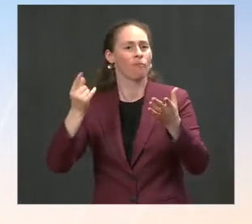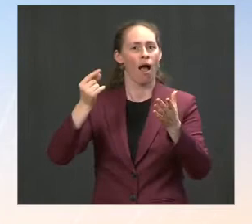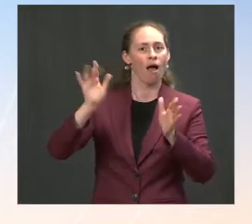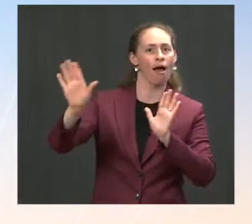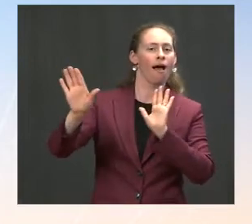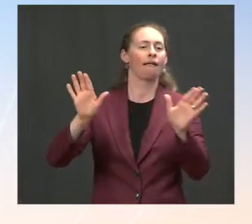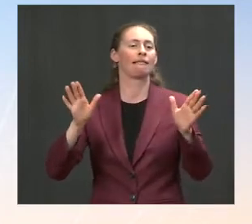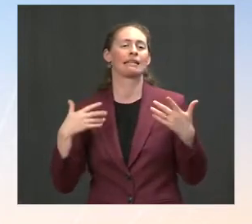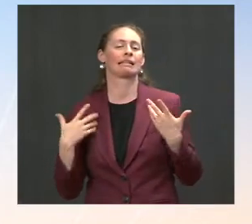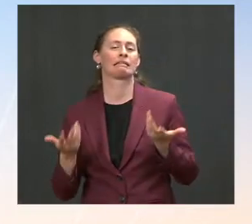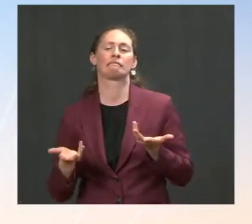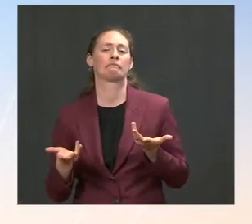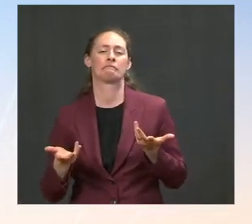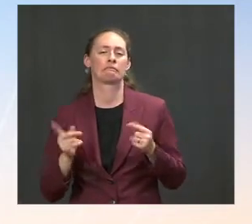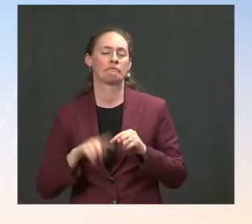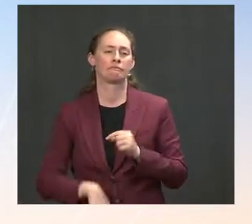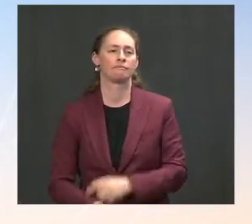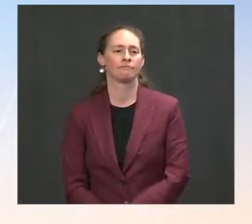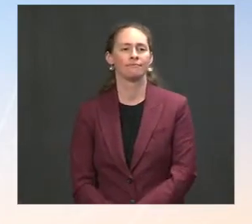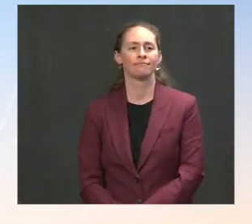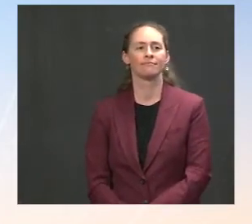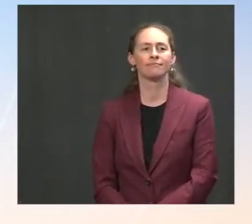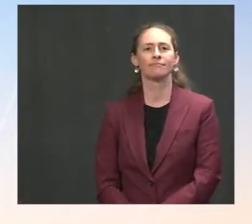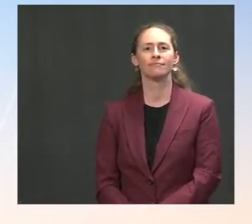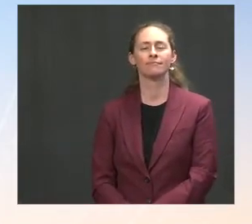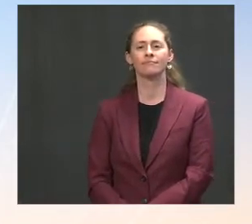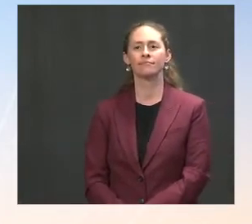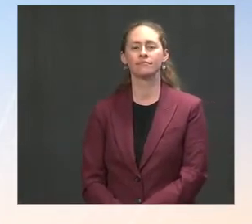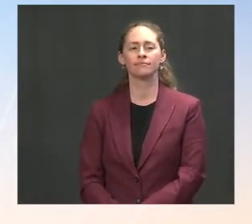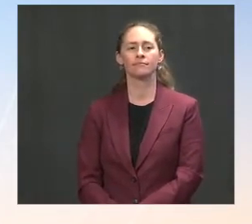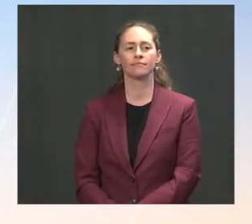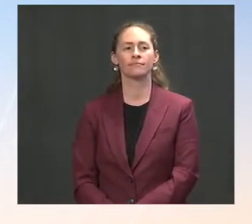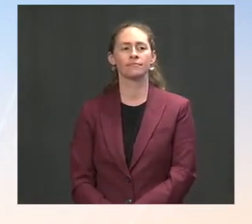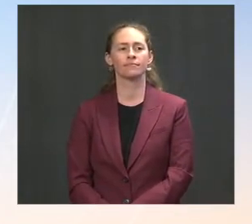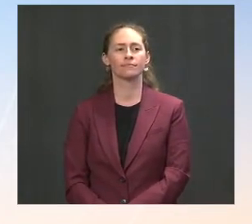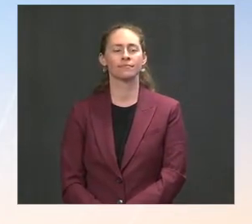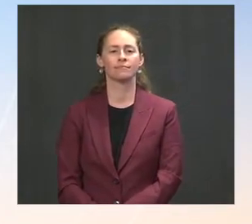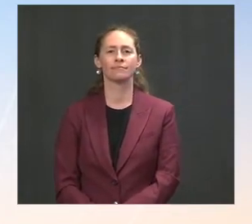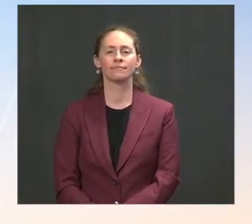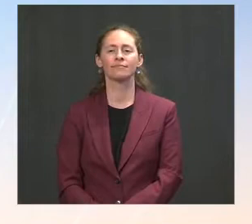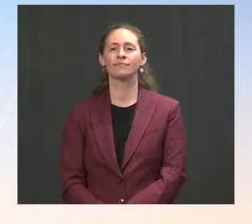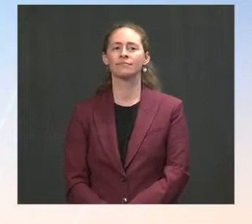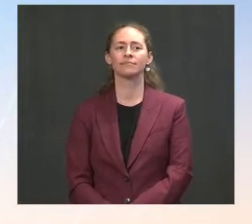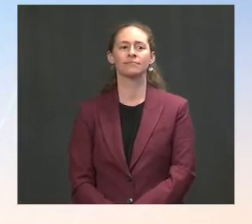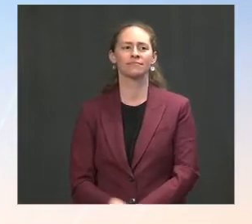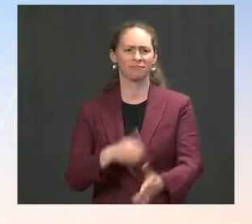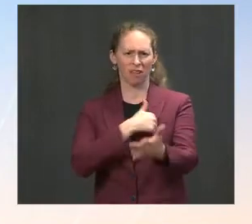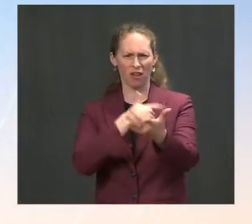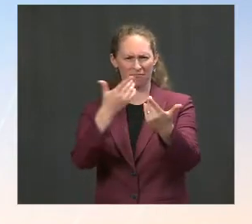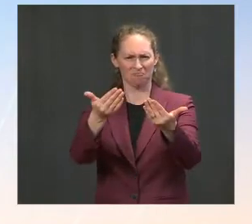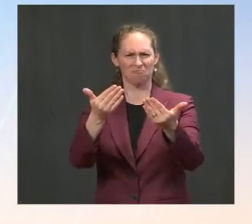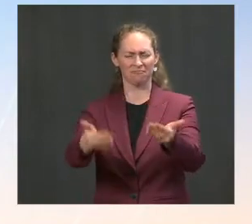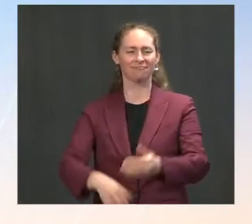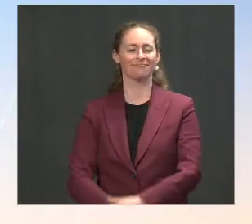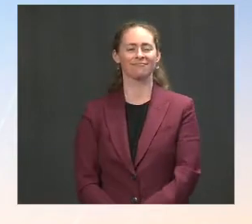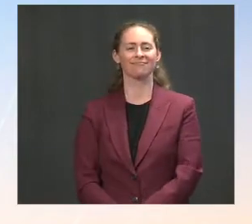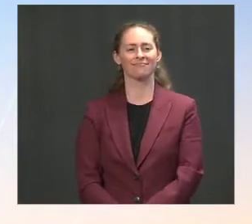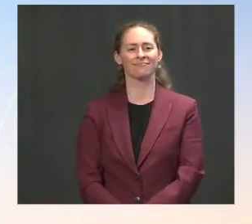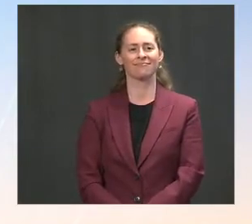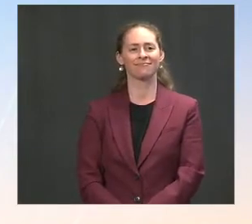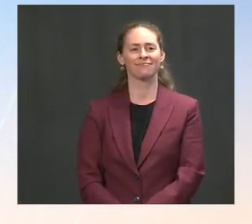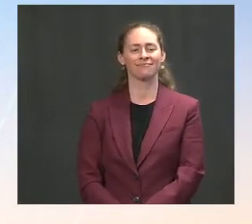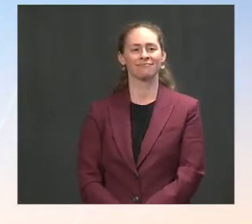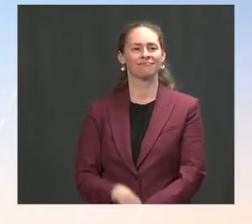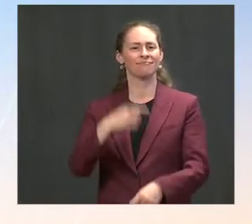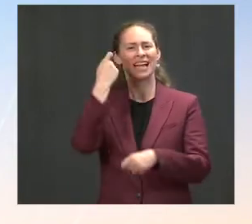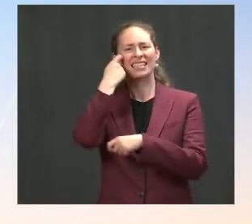here. Okay, Ozma, go ahead. Karen, go ahead. Oh, Karen, sorry. Go ahead, Karen. Thank you. Apologies. Sort of keying off of what Jeff Yeah. was